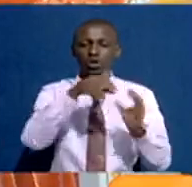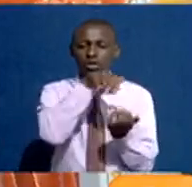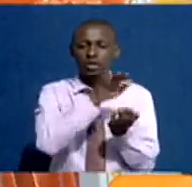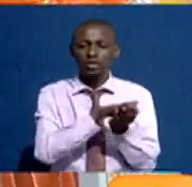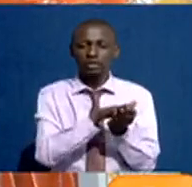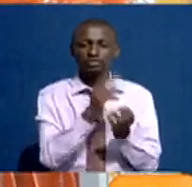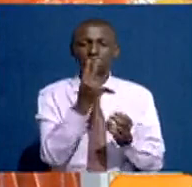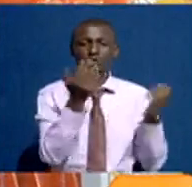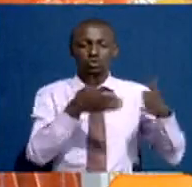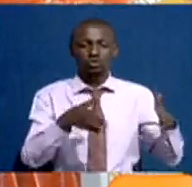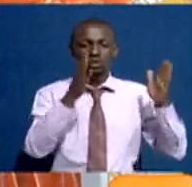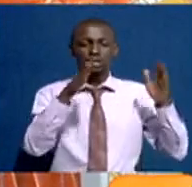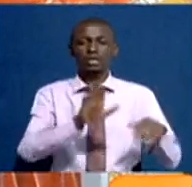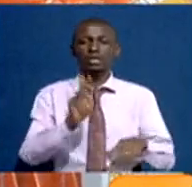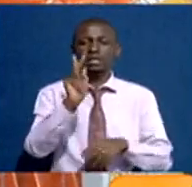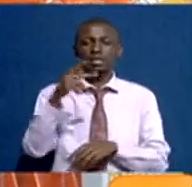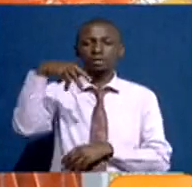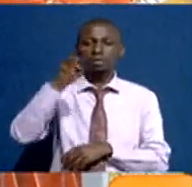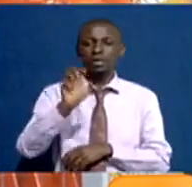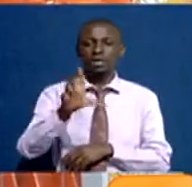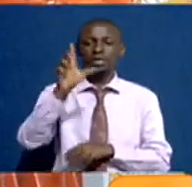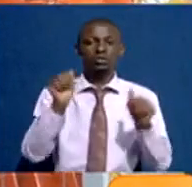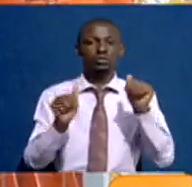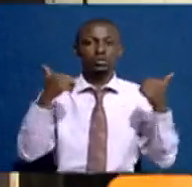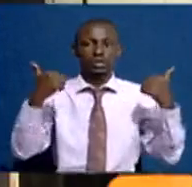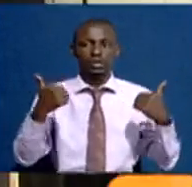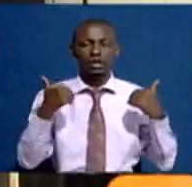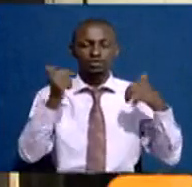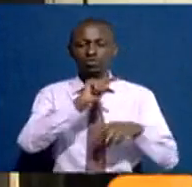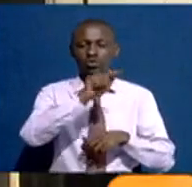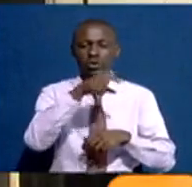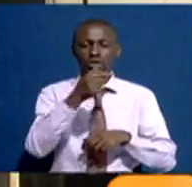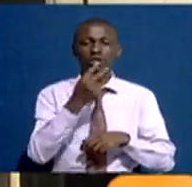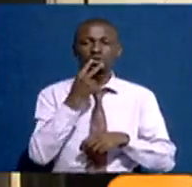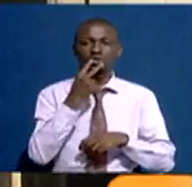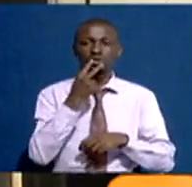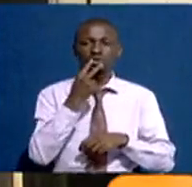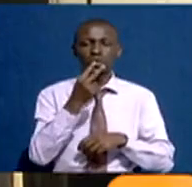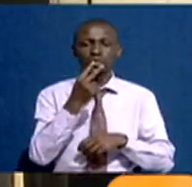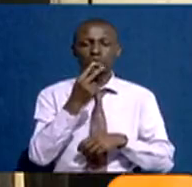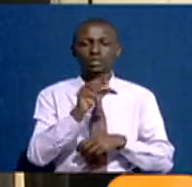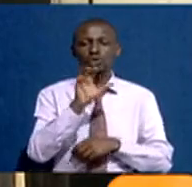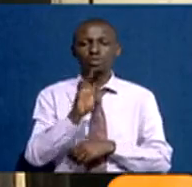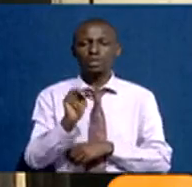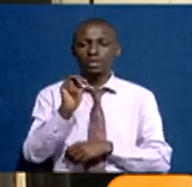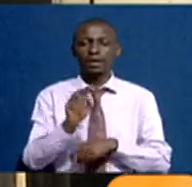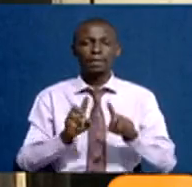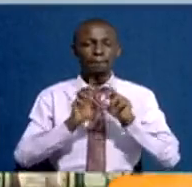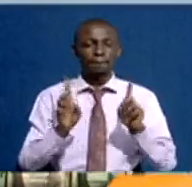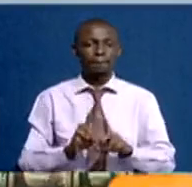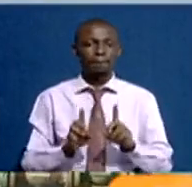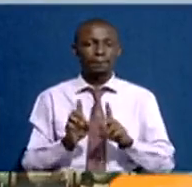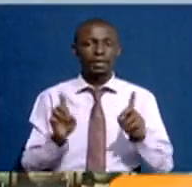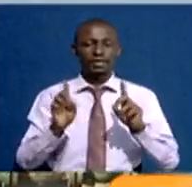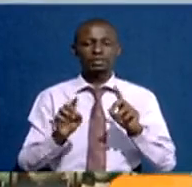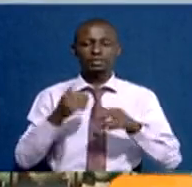two tanks at the KPRL that have a combined capacity of 1,200 cubic meters. However, the setting